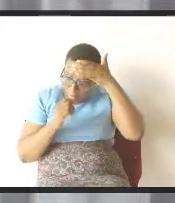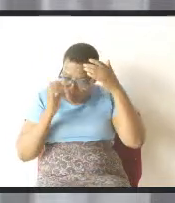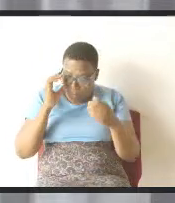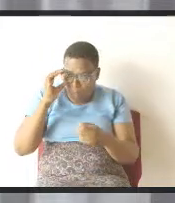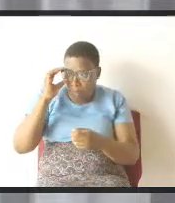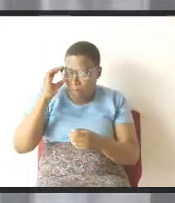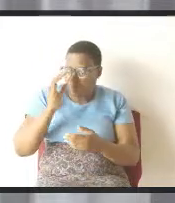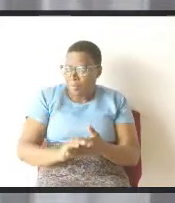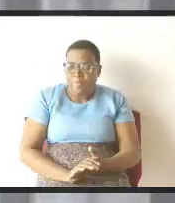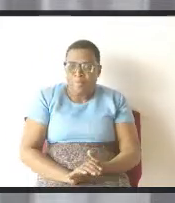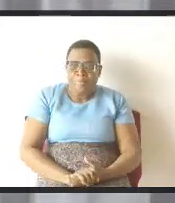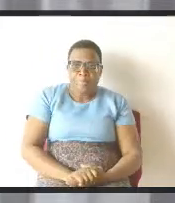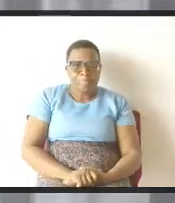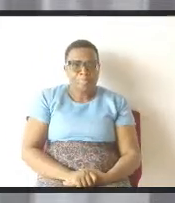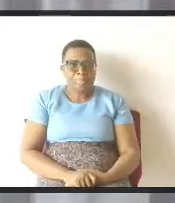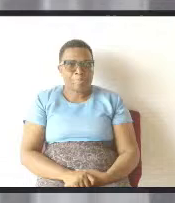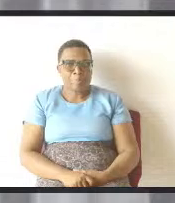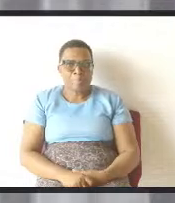Amen.